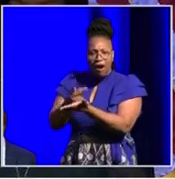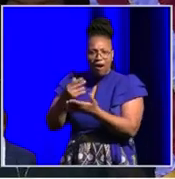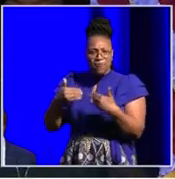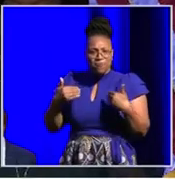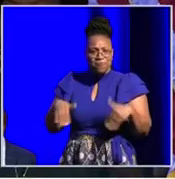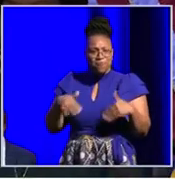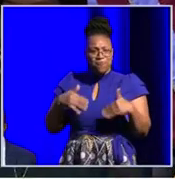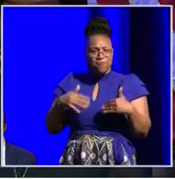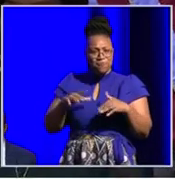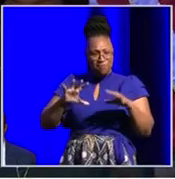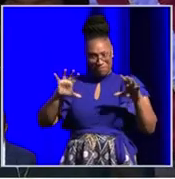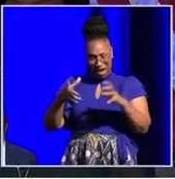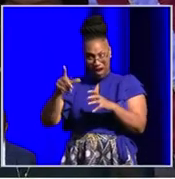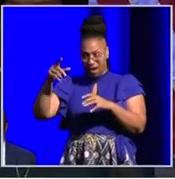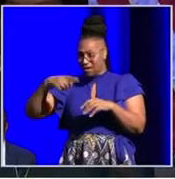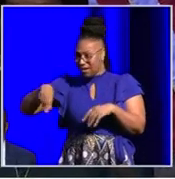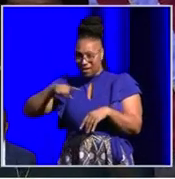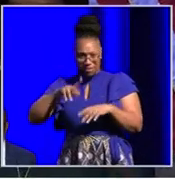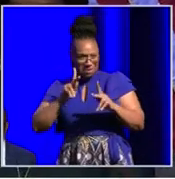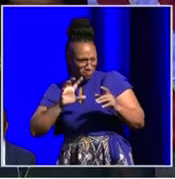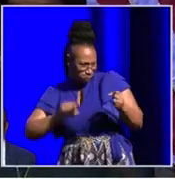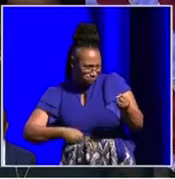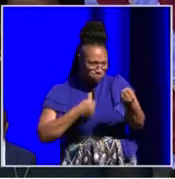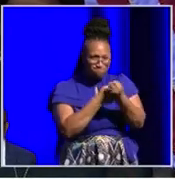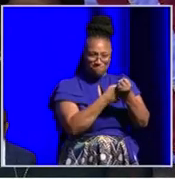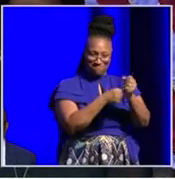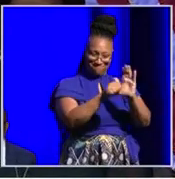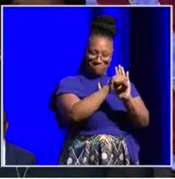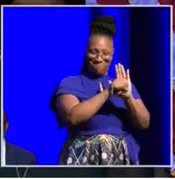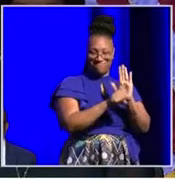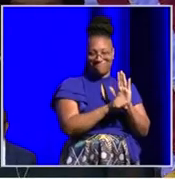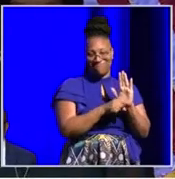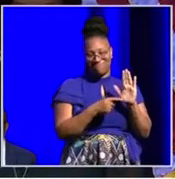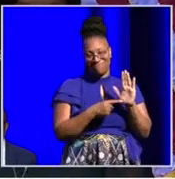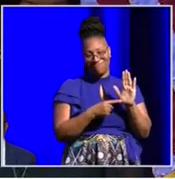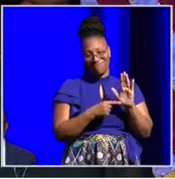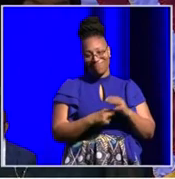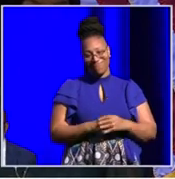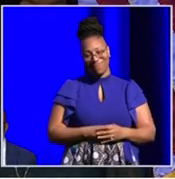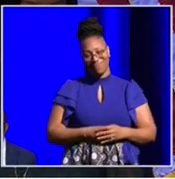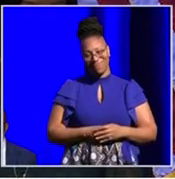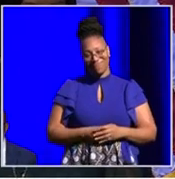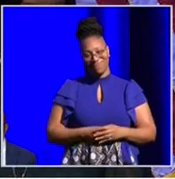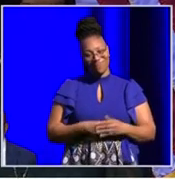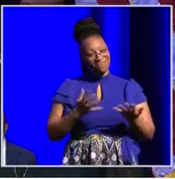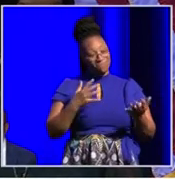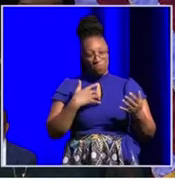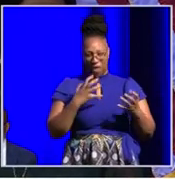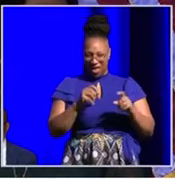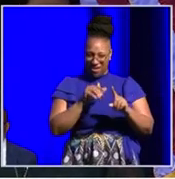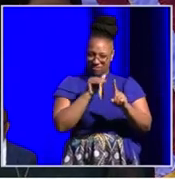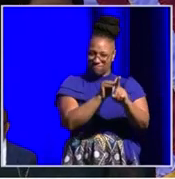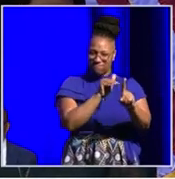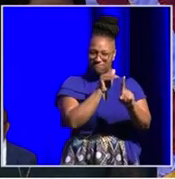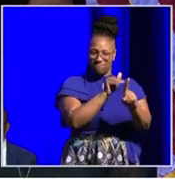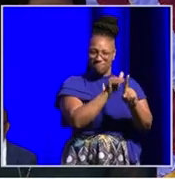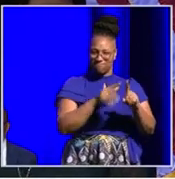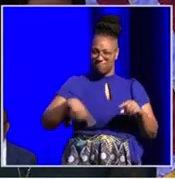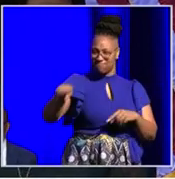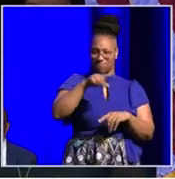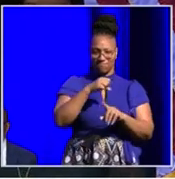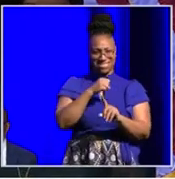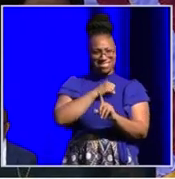bill. In the 118th Congress, I will continue to urge the Senate to hold its first ever floor